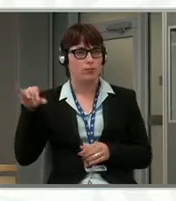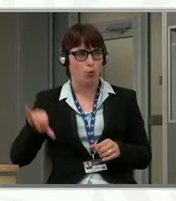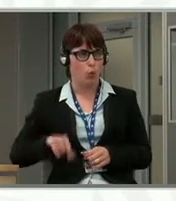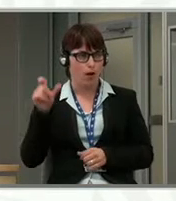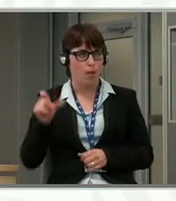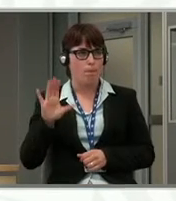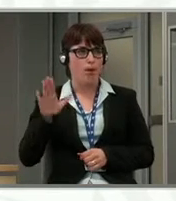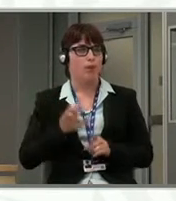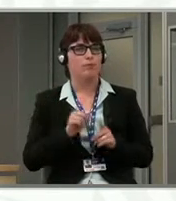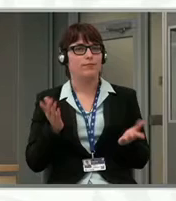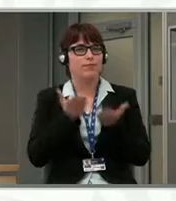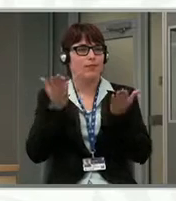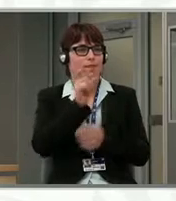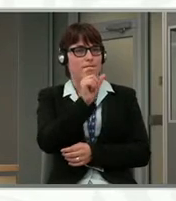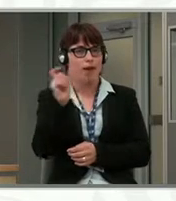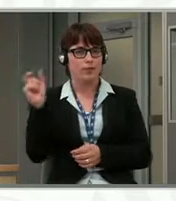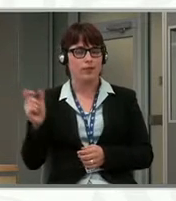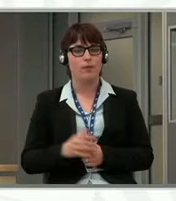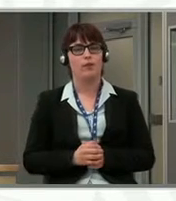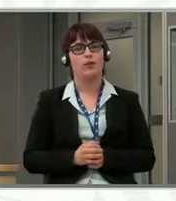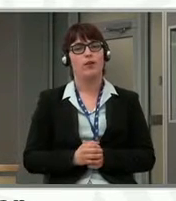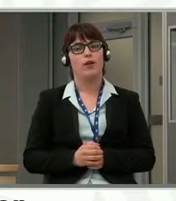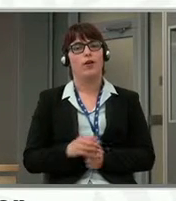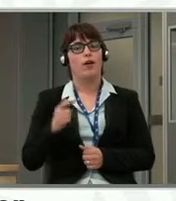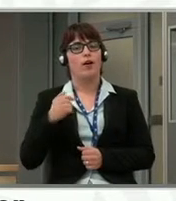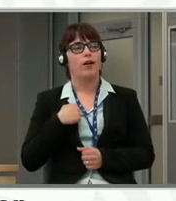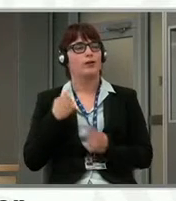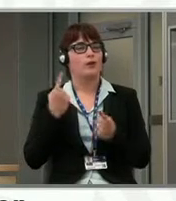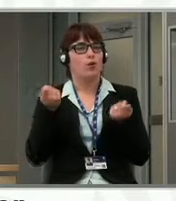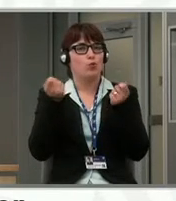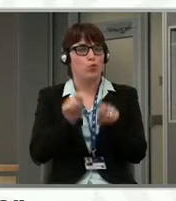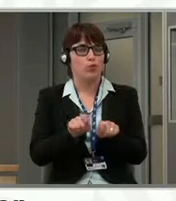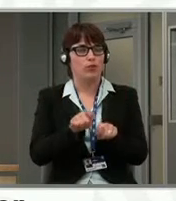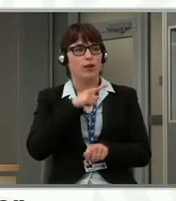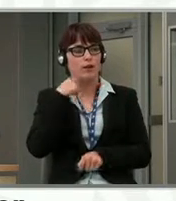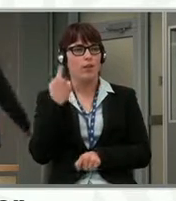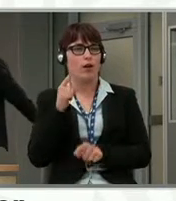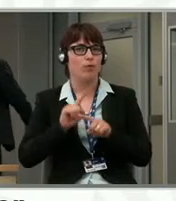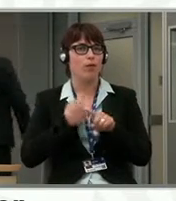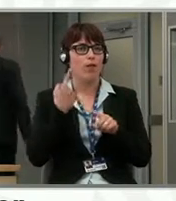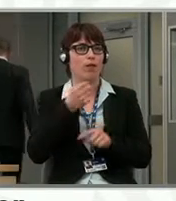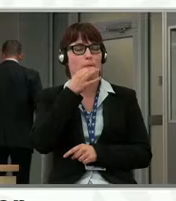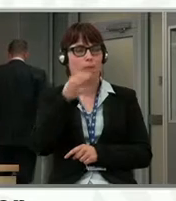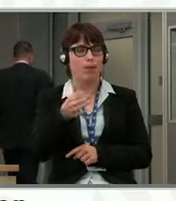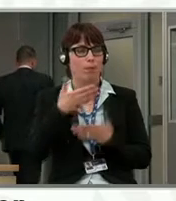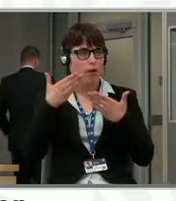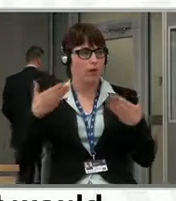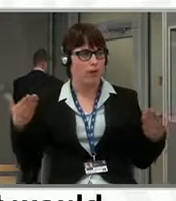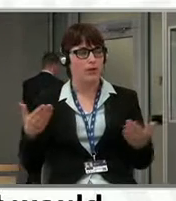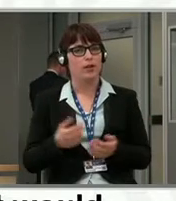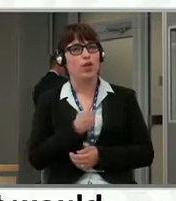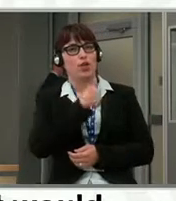Thank you, Mr. Minister, for the encouraging words. And I just would like to